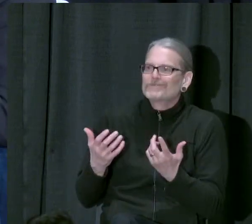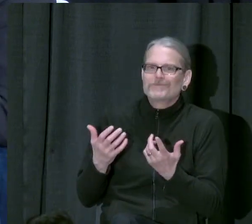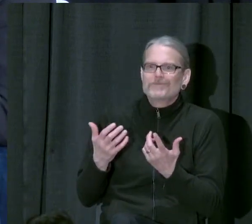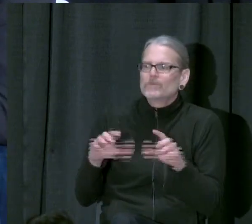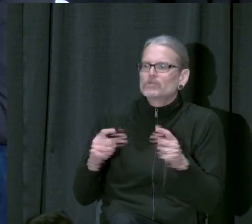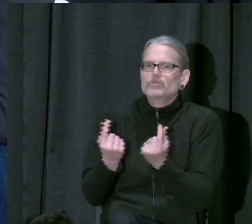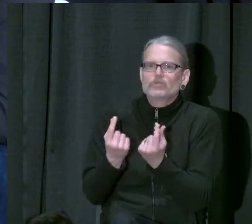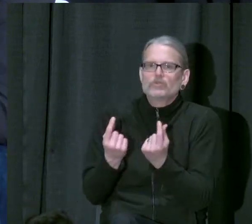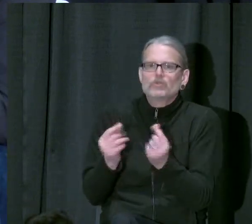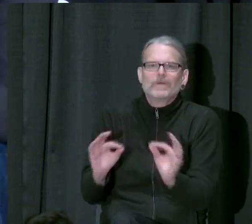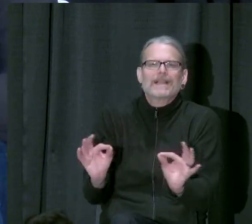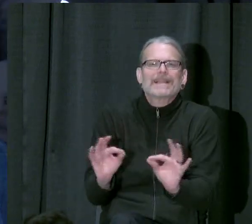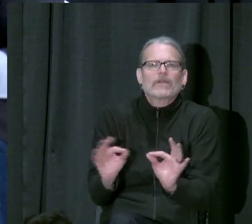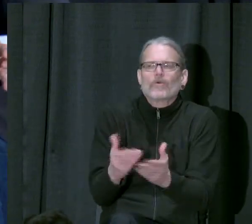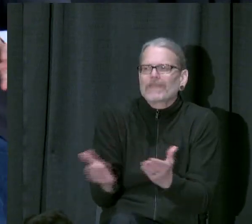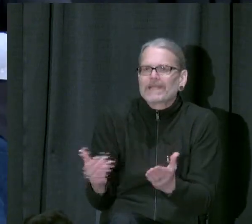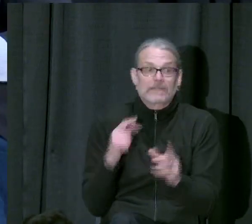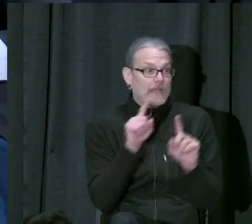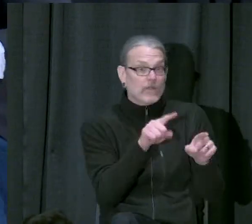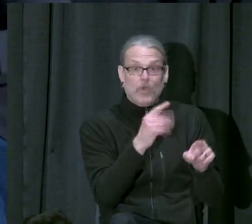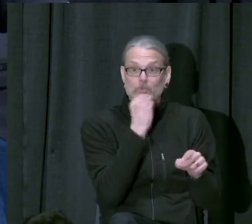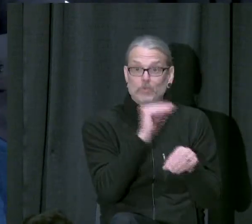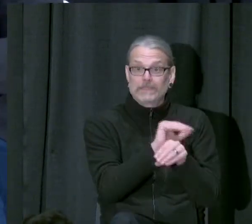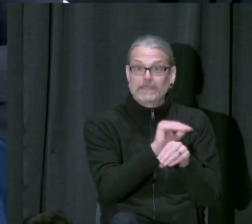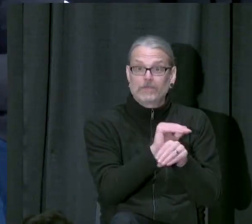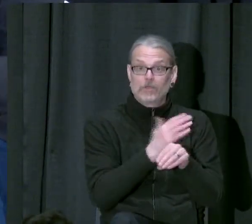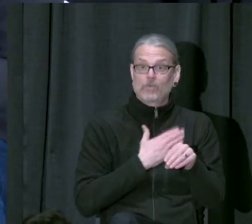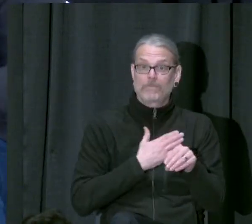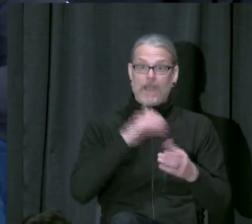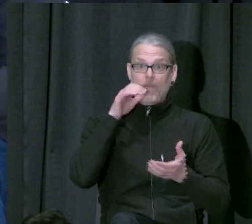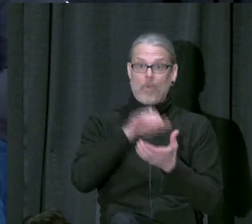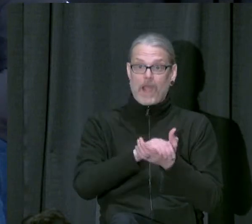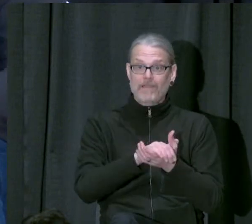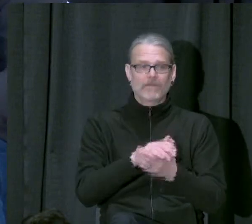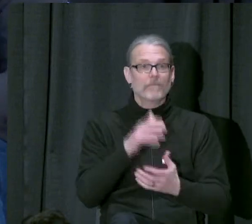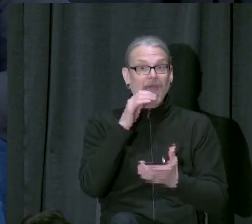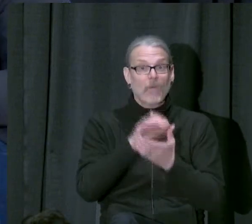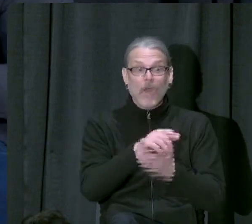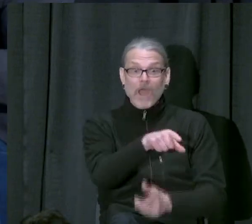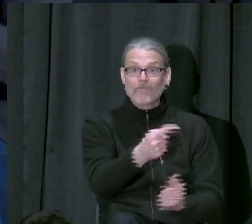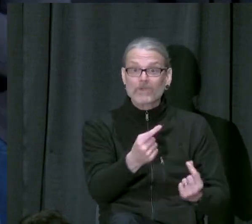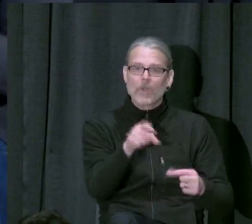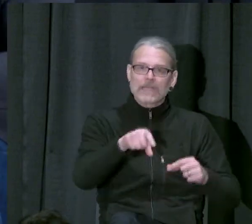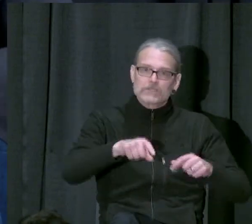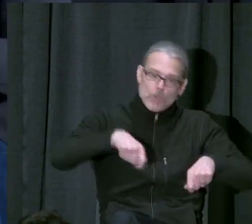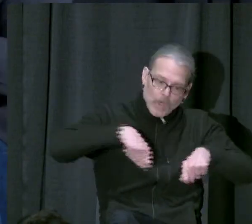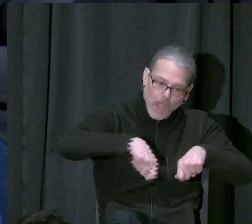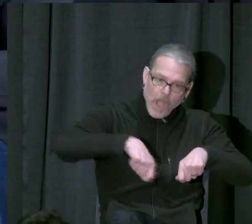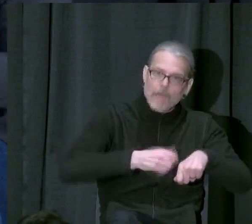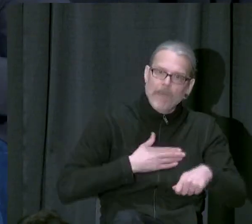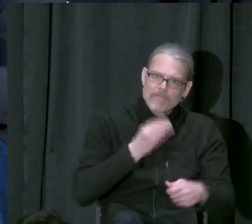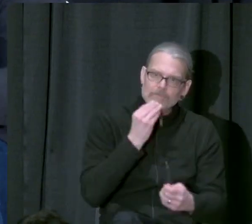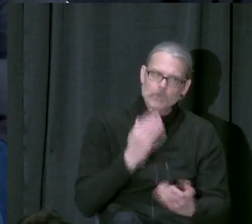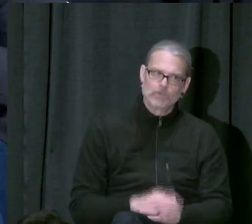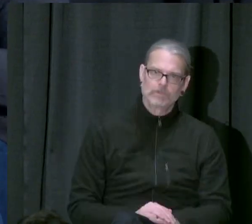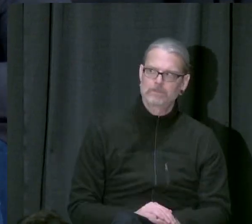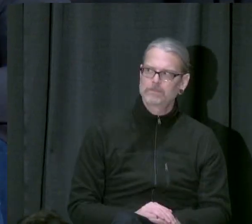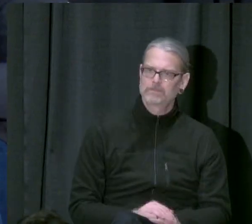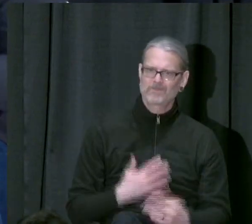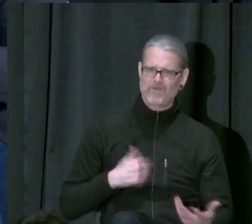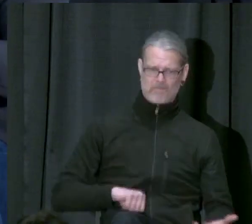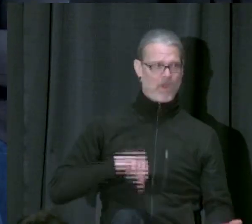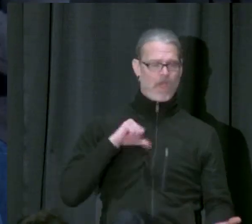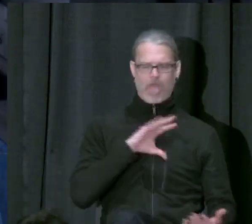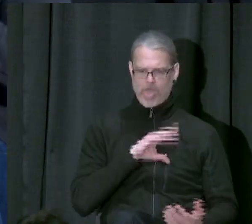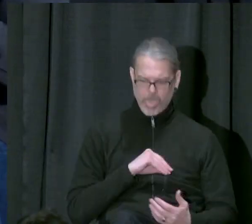things. He goes, I go out to dinner with my wife, and she has to cut my food. And his dignity was hurt and stuff like that, and he had